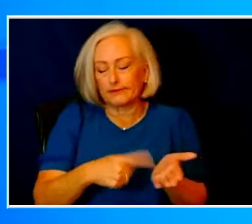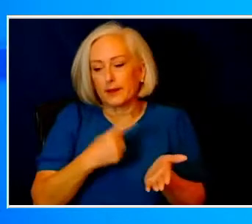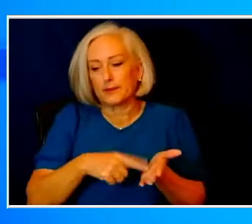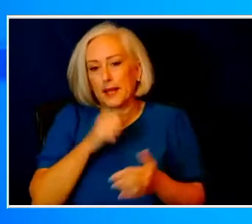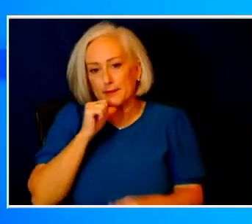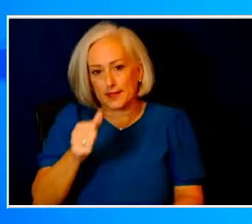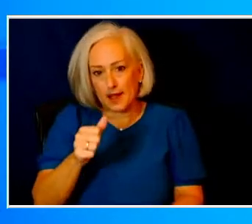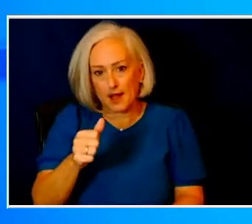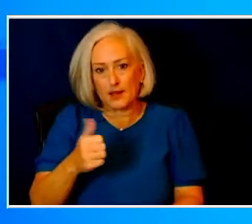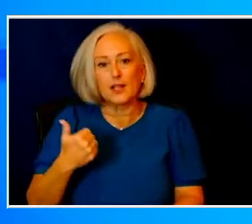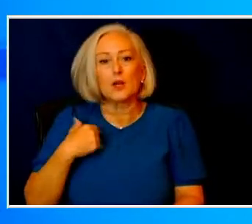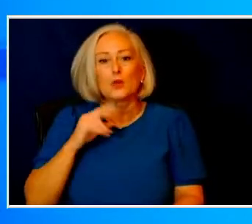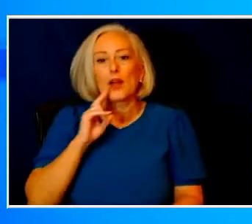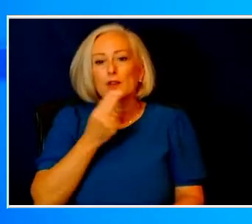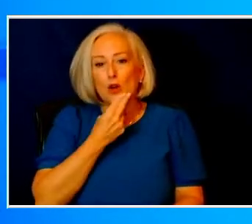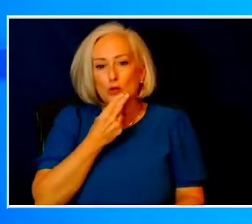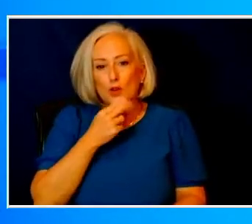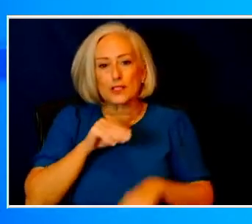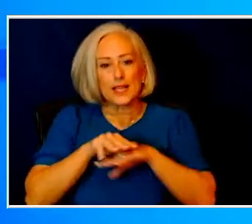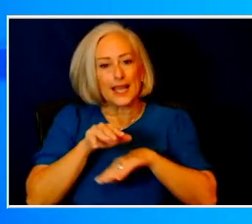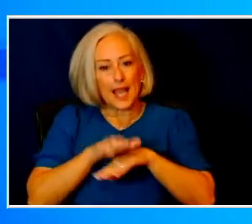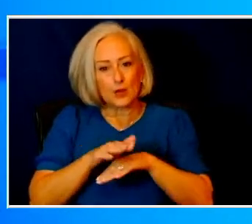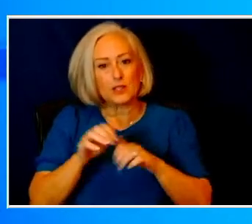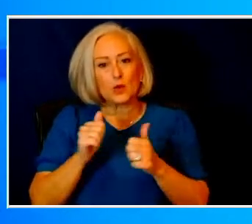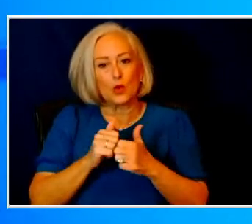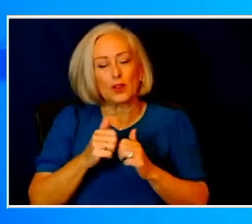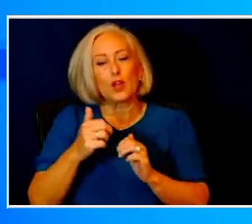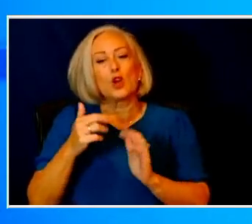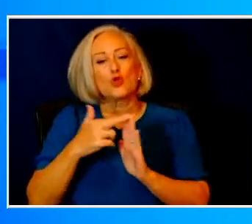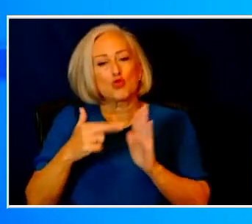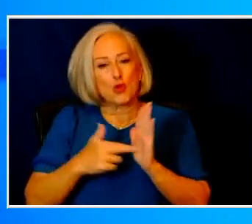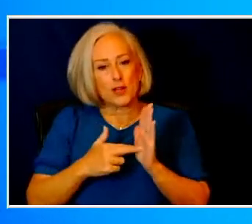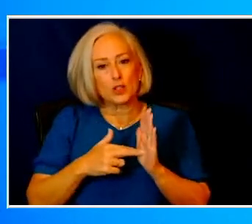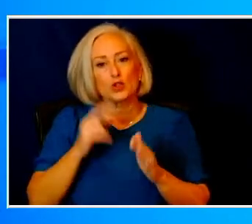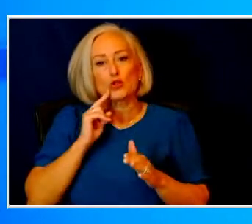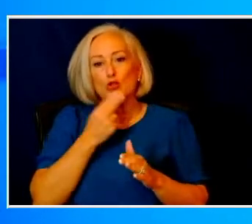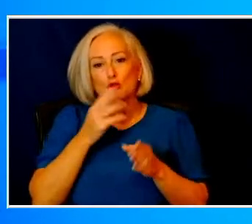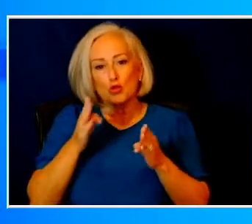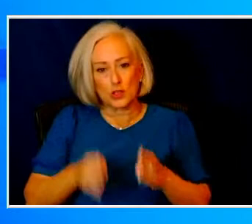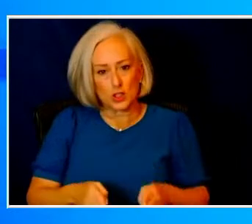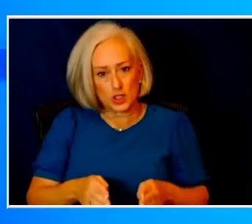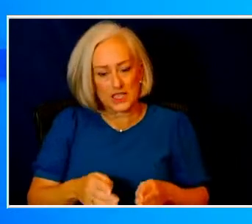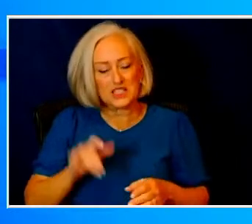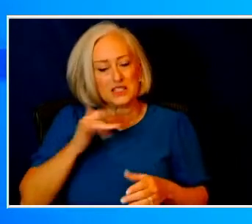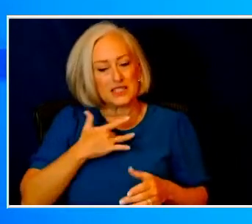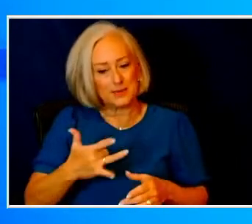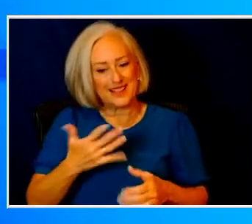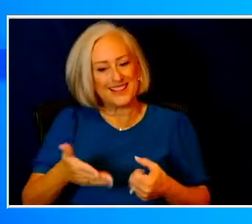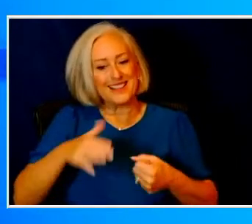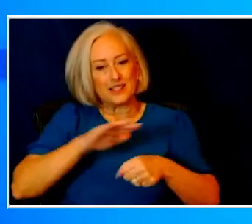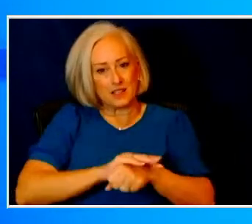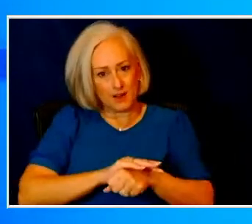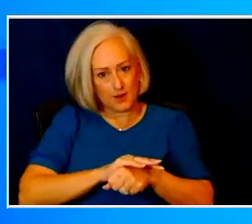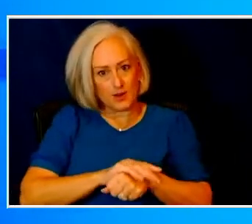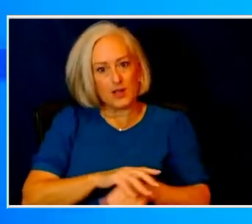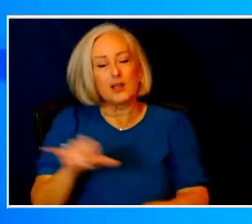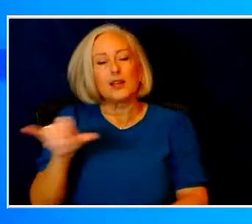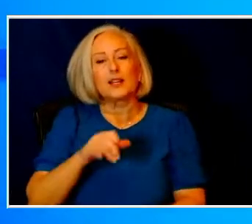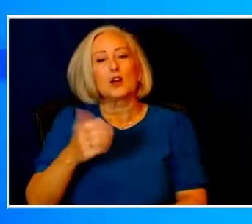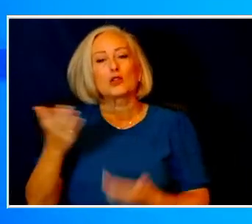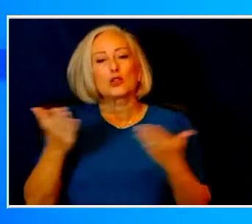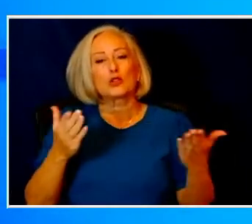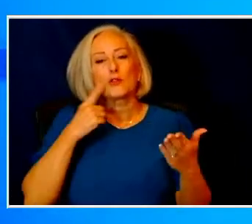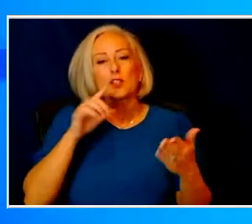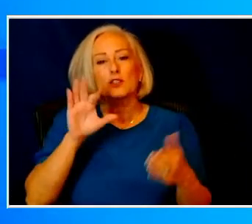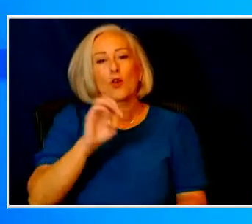counseling with registered dietitians that's generally a covered service, and then we also have the fee-for-service option, which for a 6-month